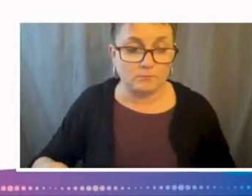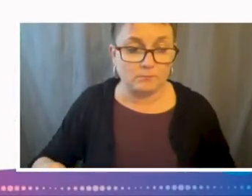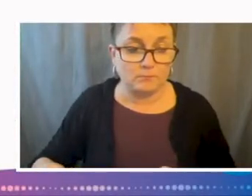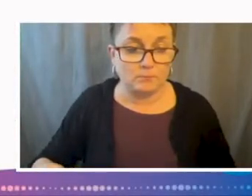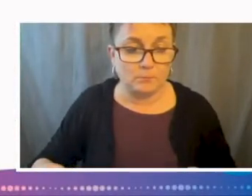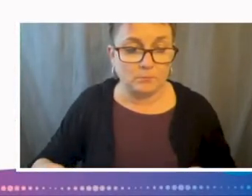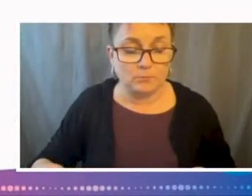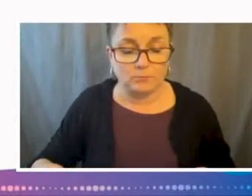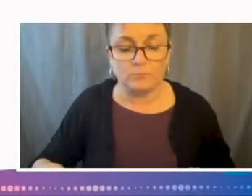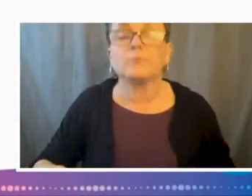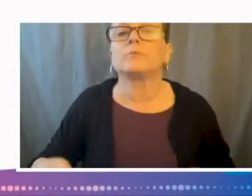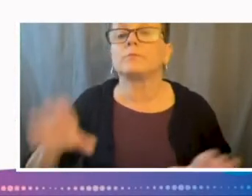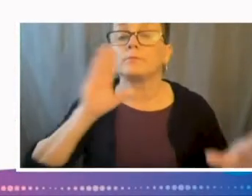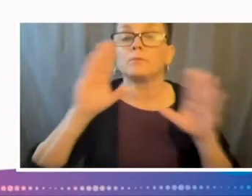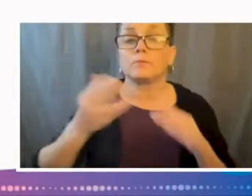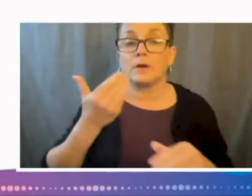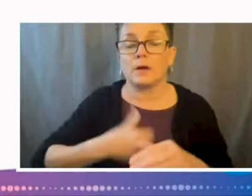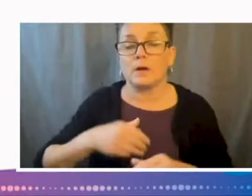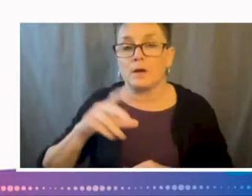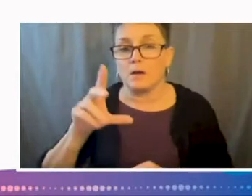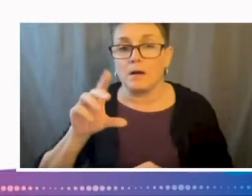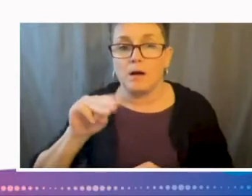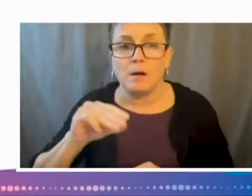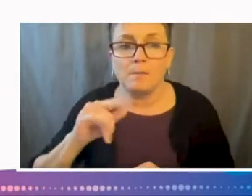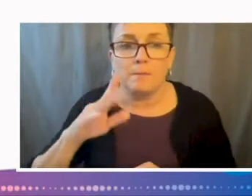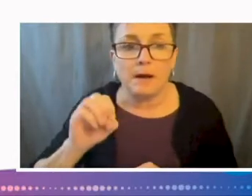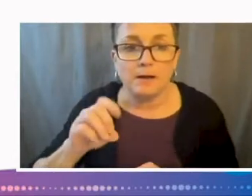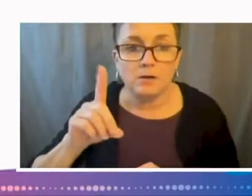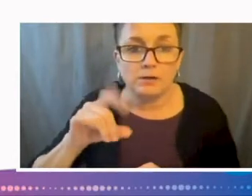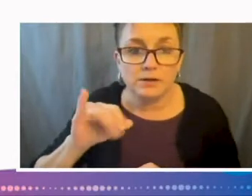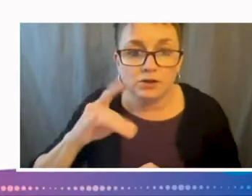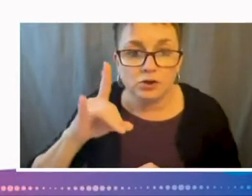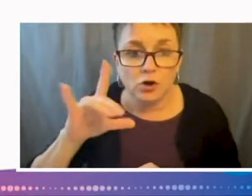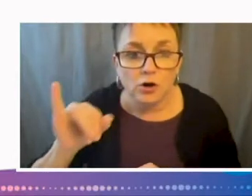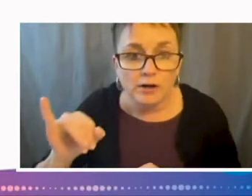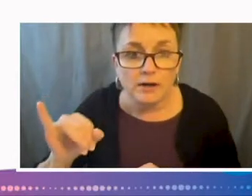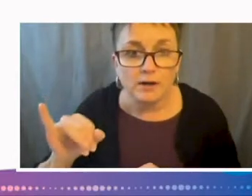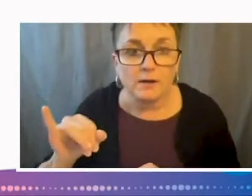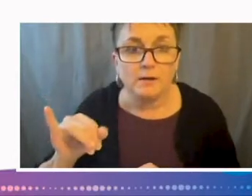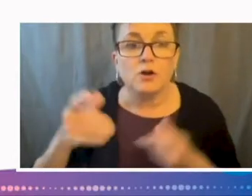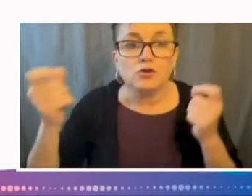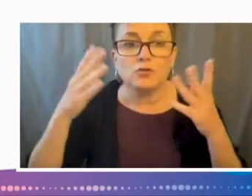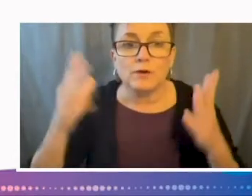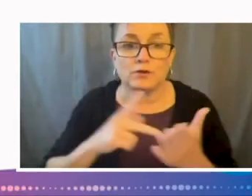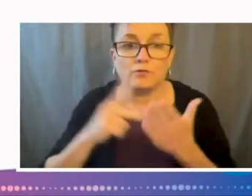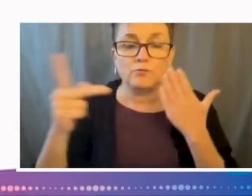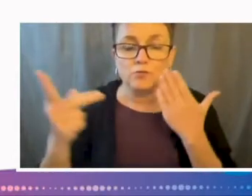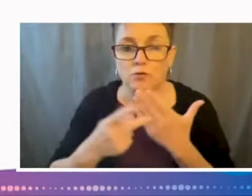Good afternoon. I'm Michael Viscardi, Director of Programmatic Planning in the Planning Department.